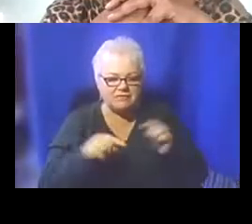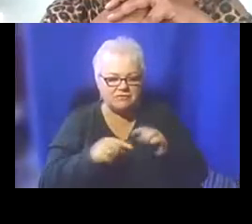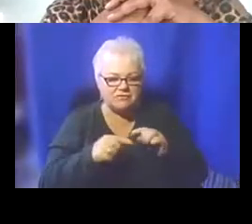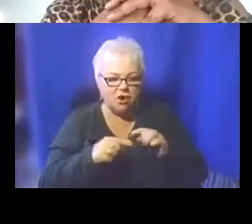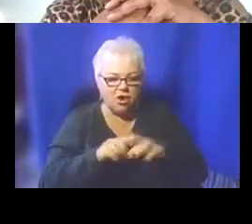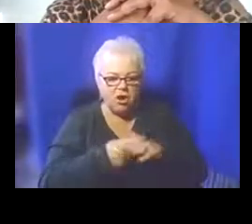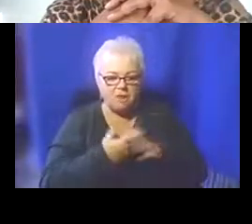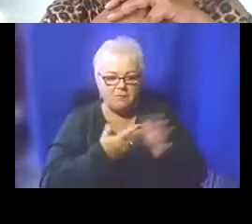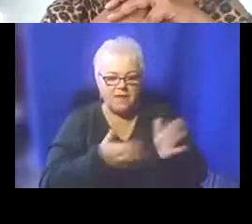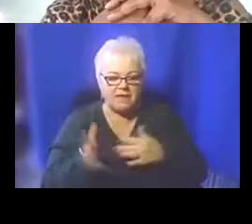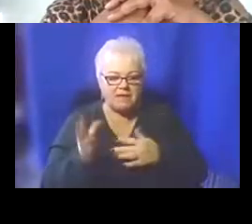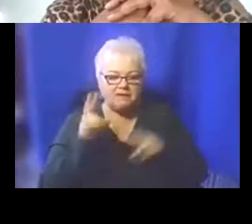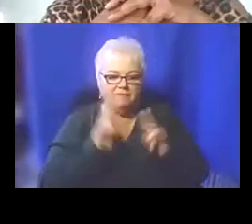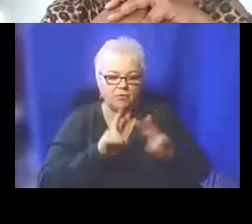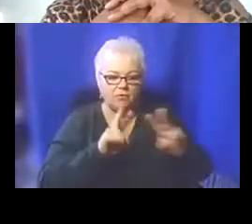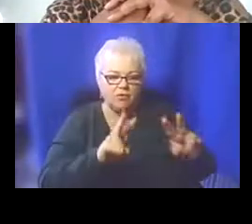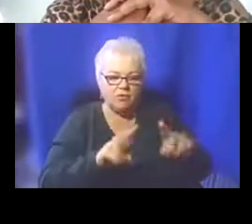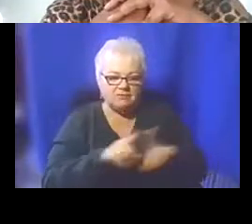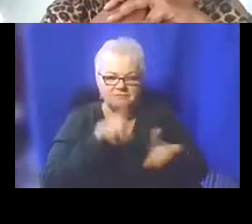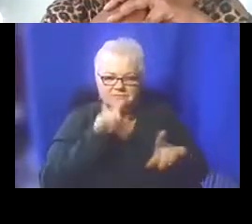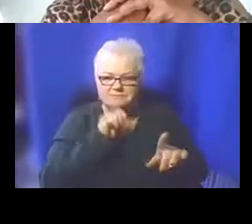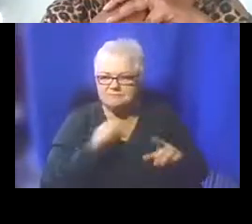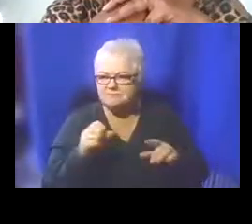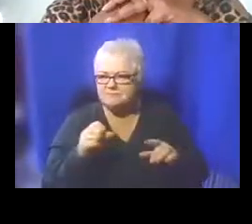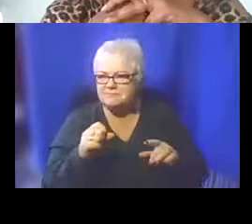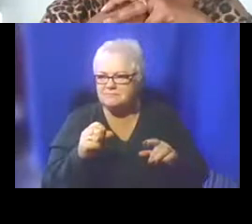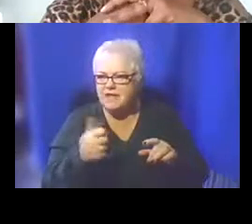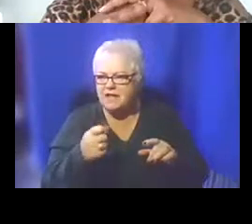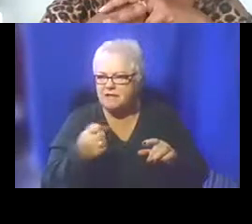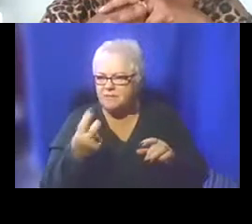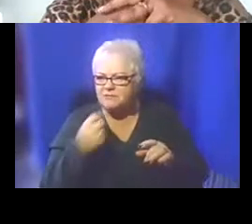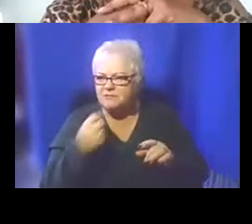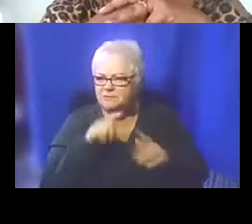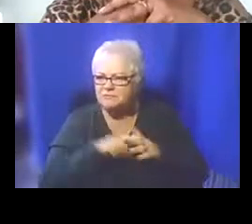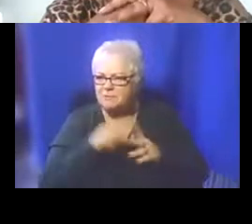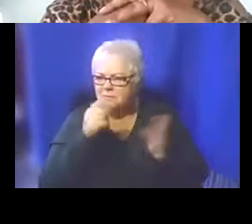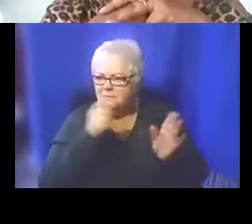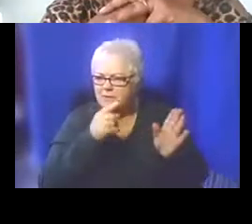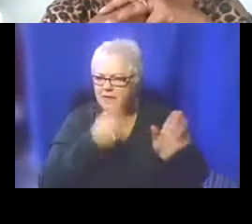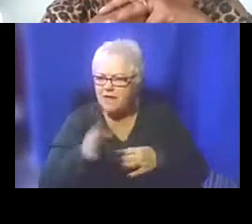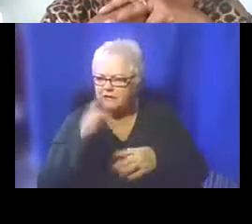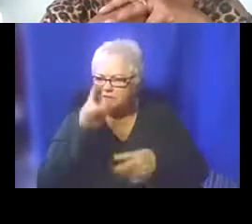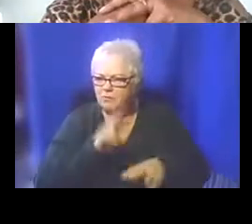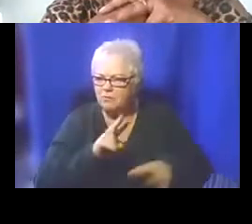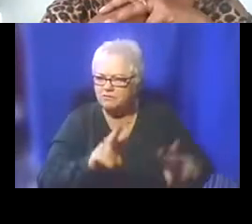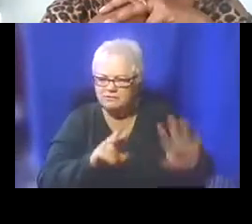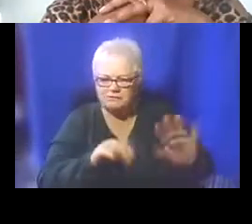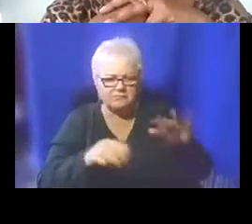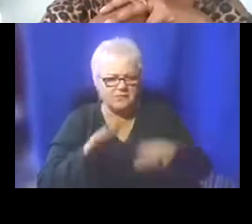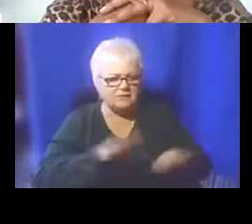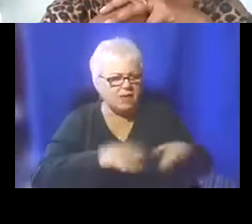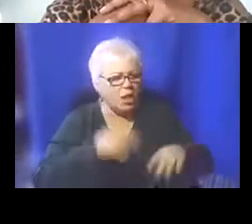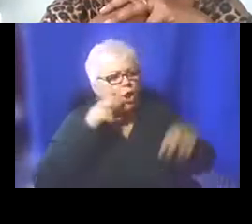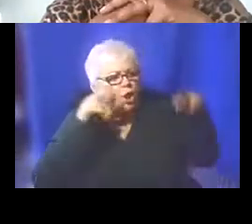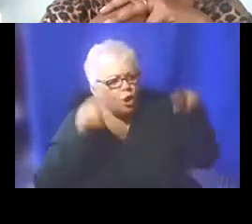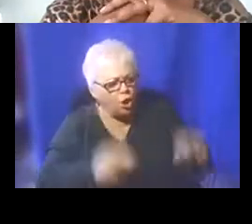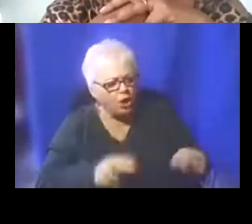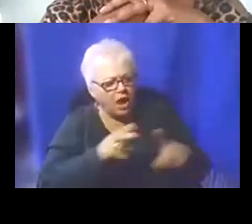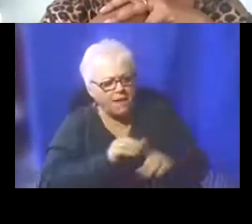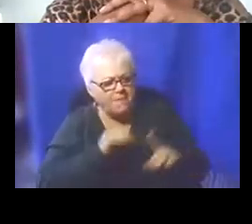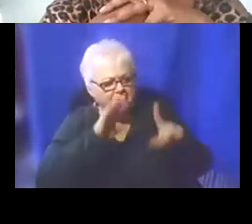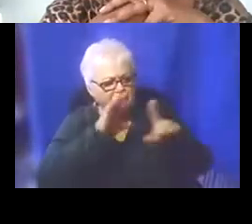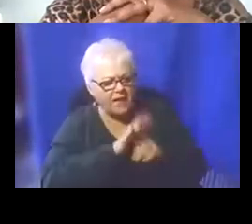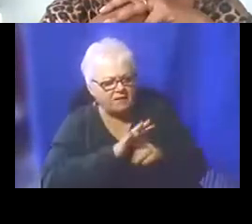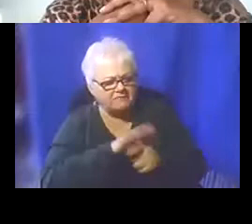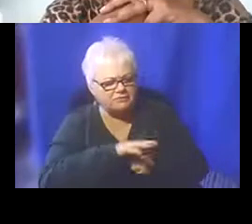funerals like at 13, 12, as young as 10. When you start looking at the simple biology, you start looking at the impact of